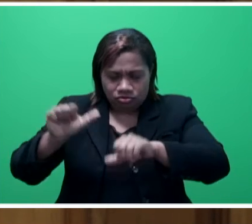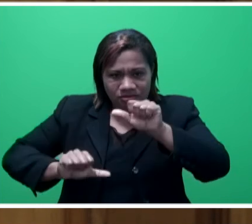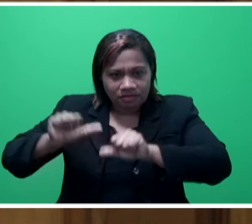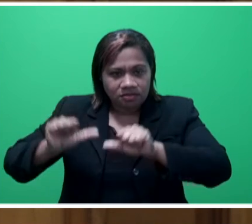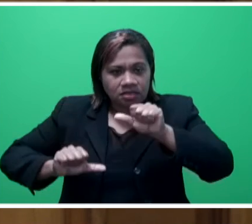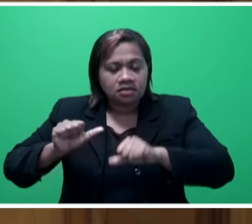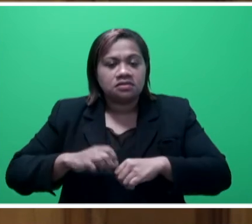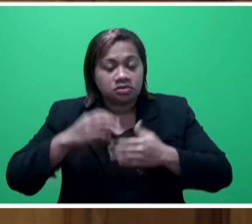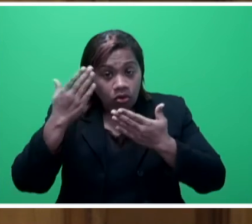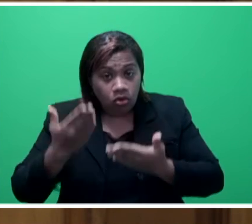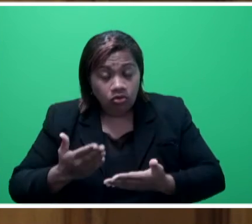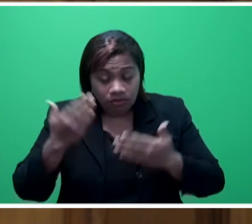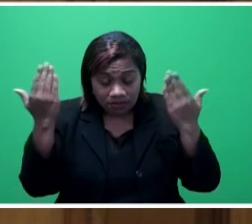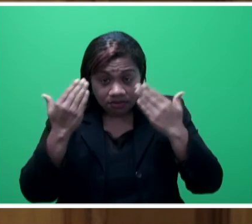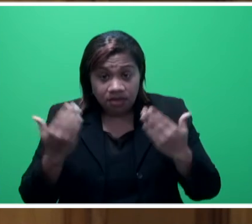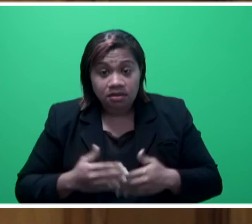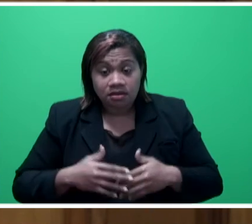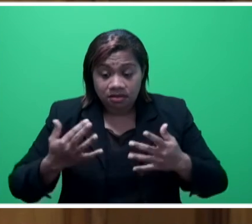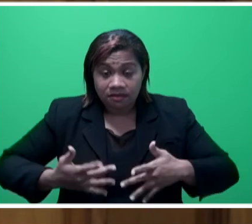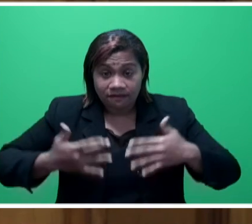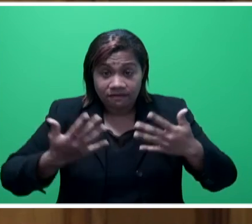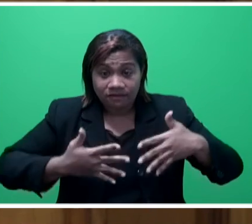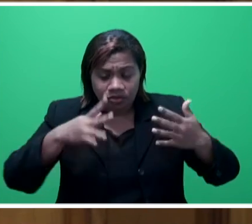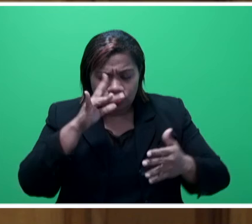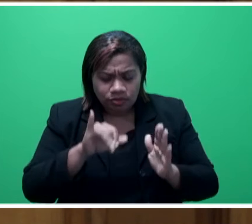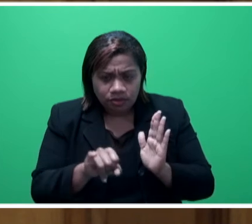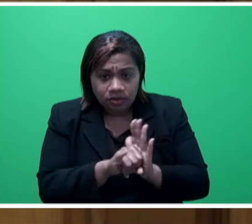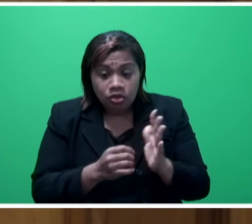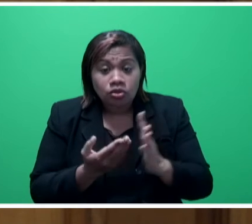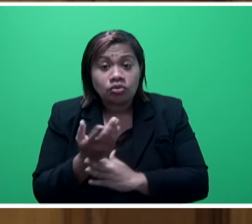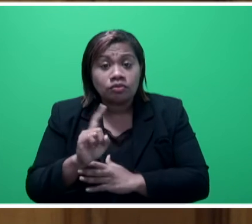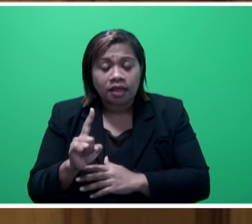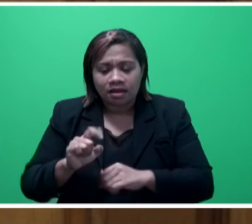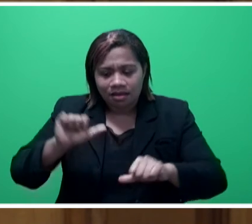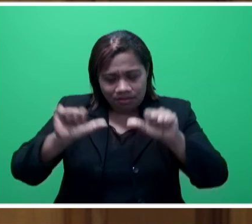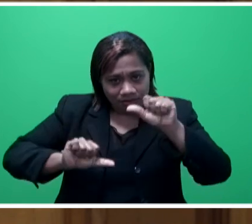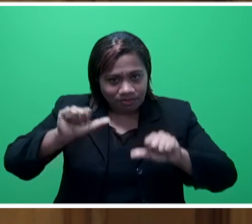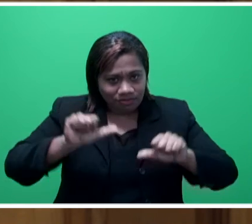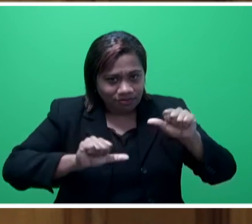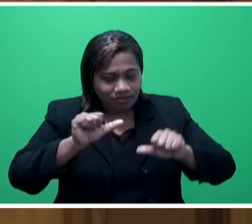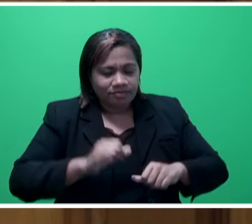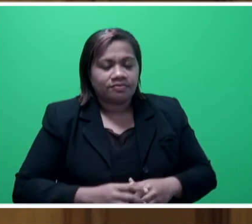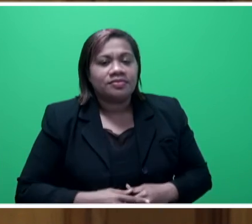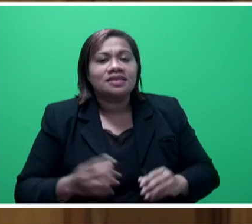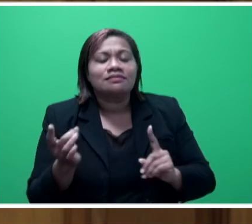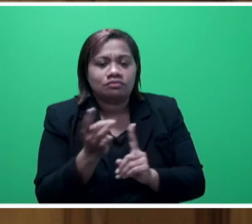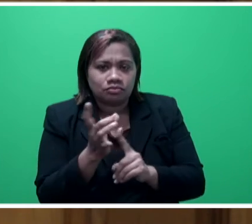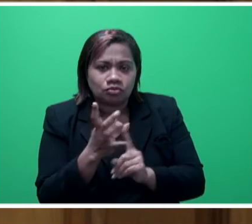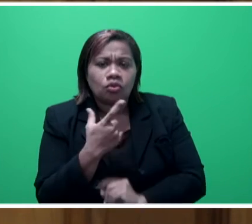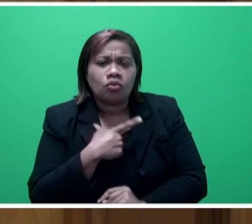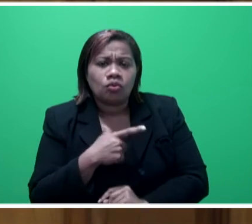Honourable Speaker, the quantification figures identified through the initial damage assessment is important because it helps